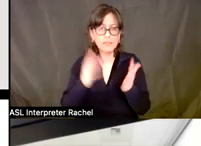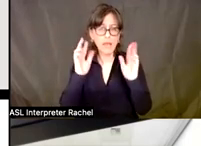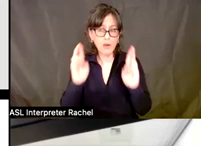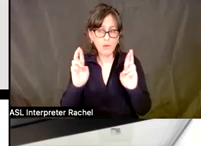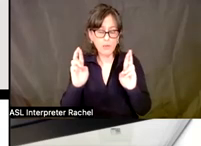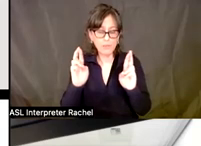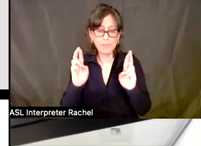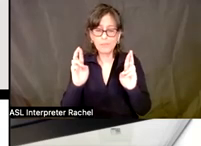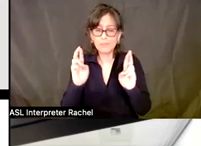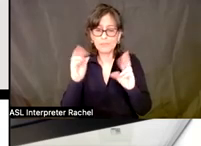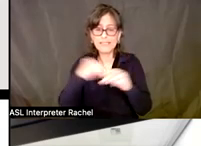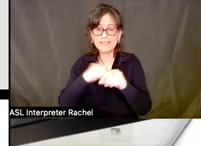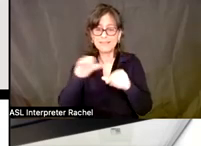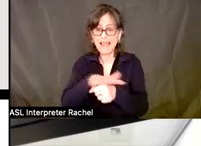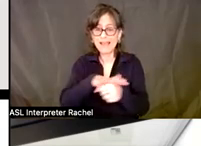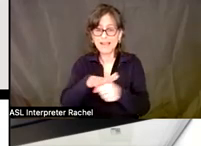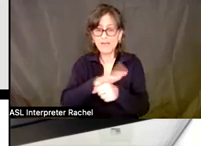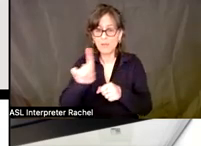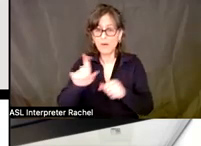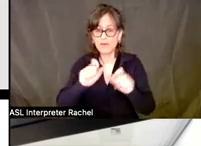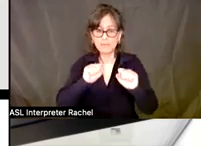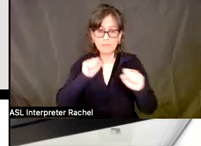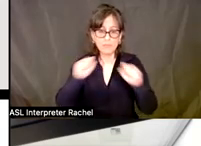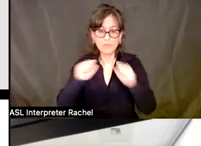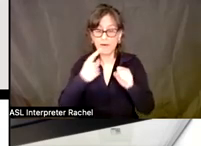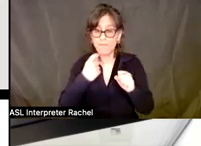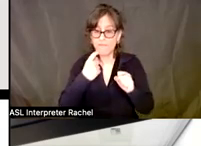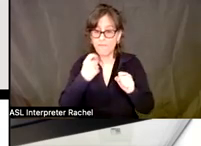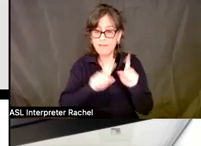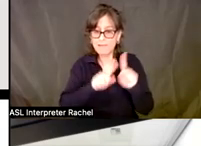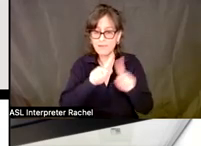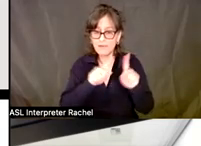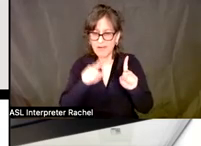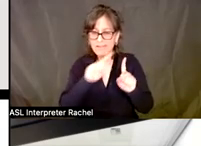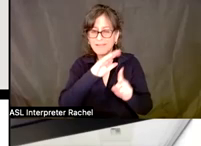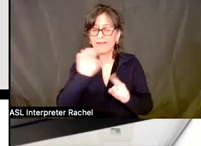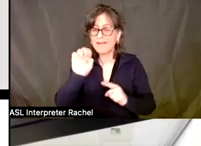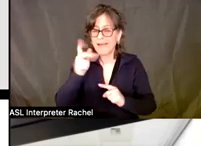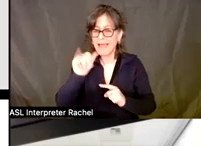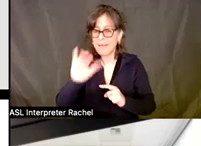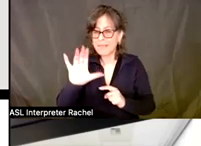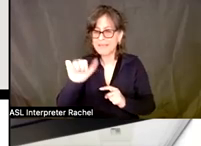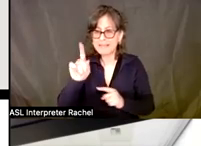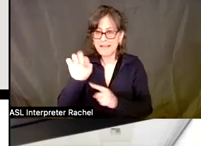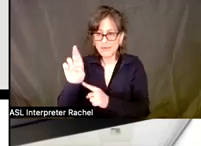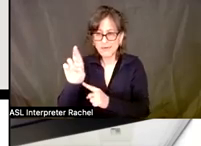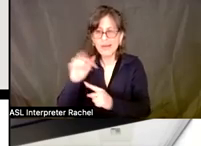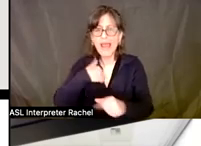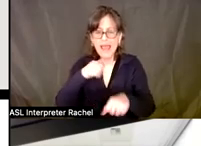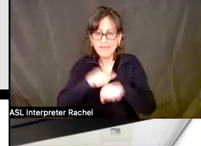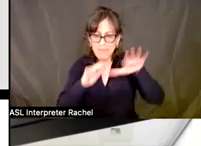that in the area of the bright red star that is our epicenter, there are